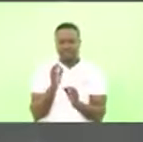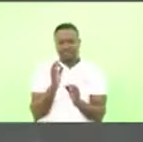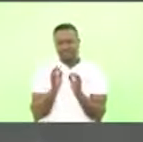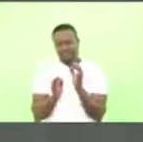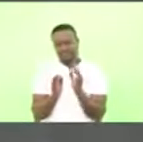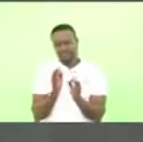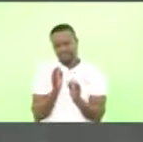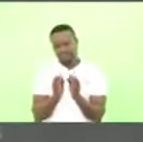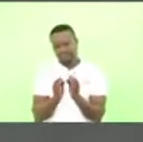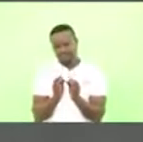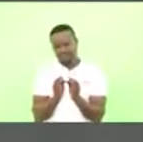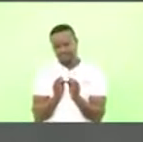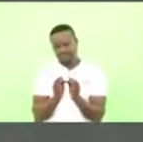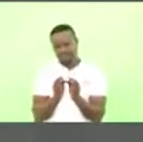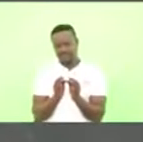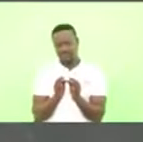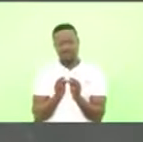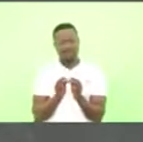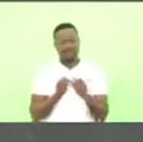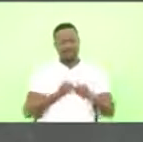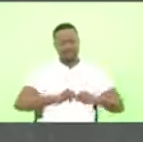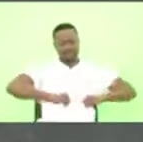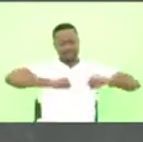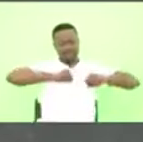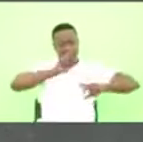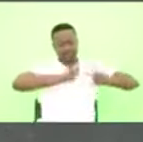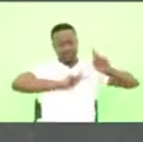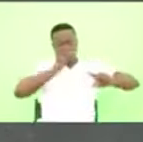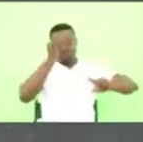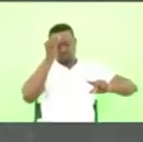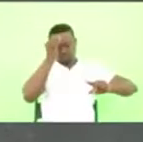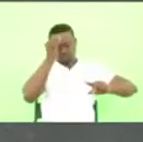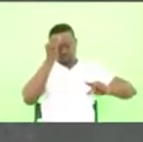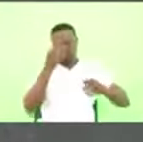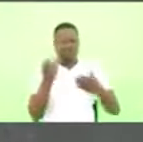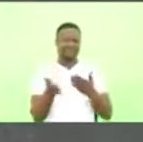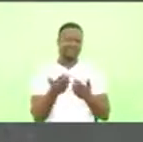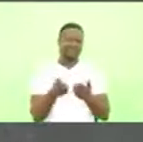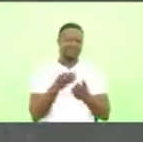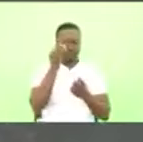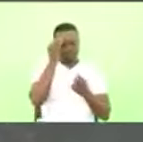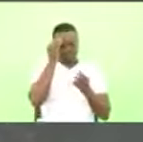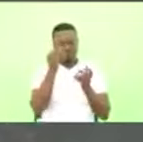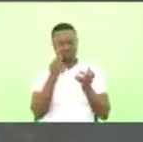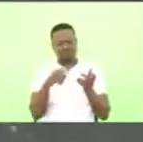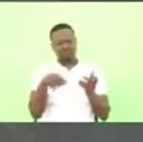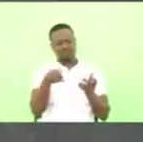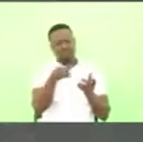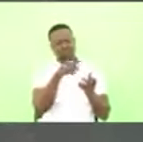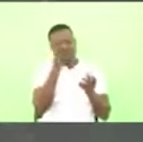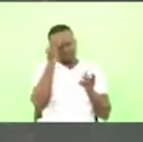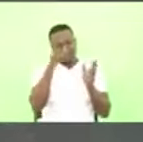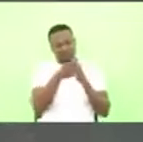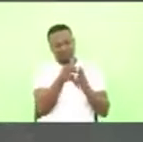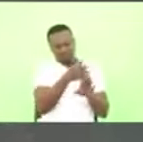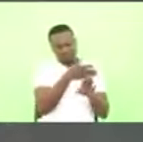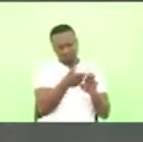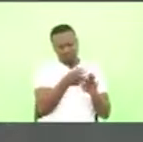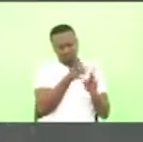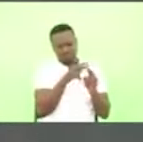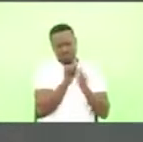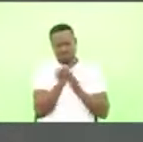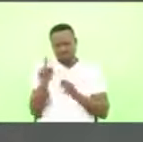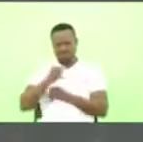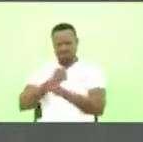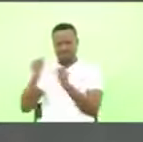reason the big man gets to know, will know how to satisfy them and get you out of trouble. Sleeping